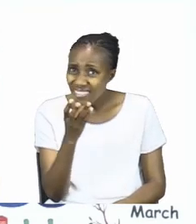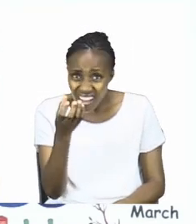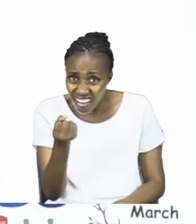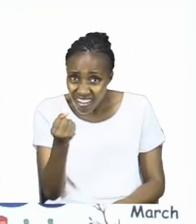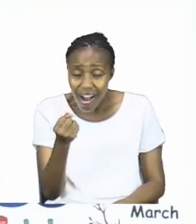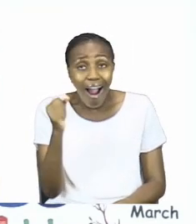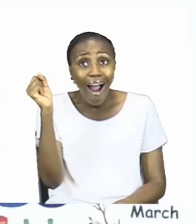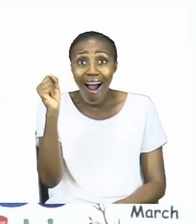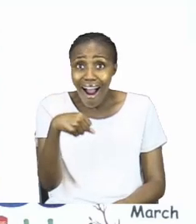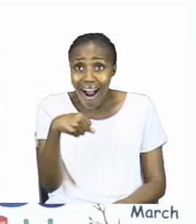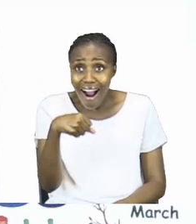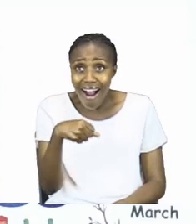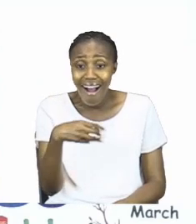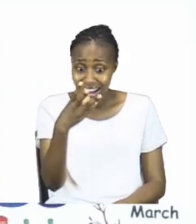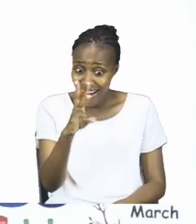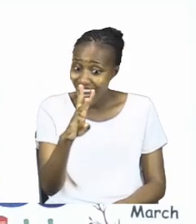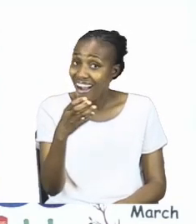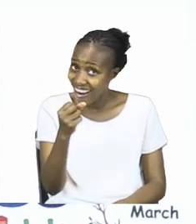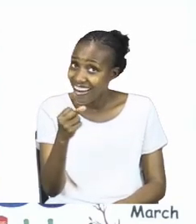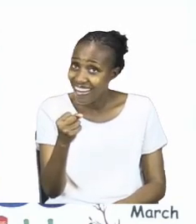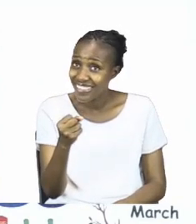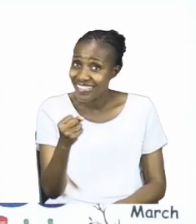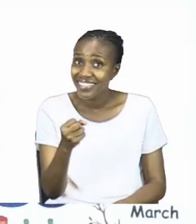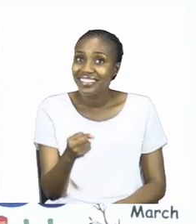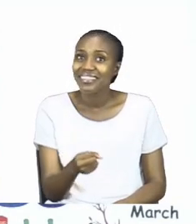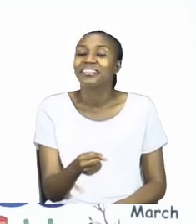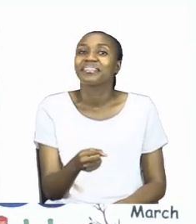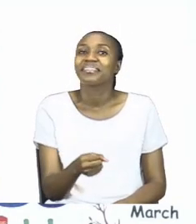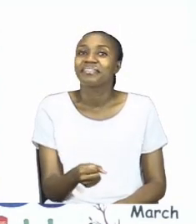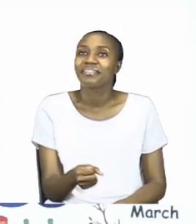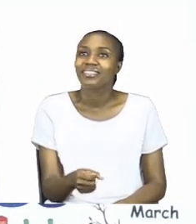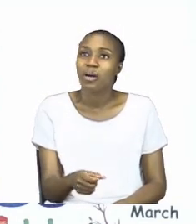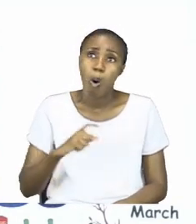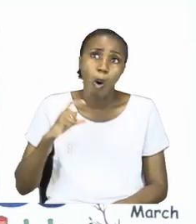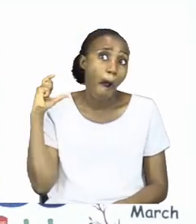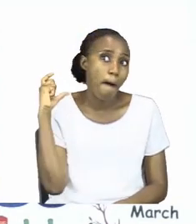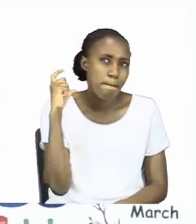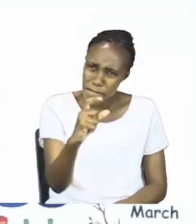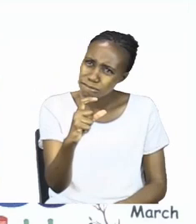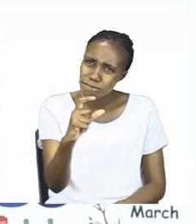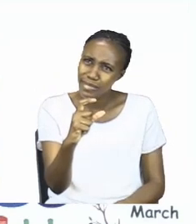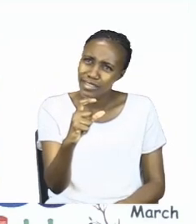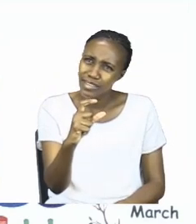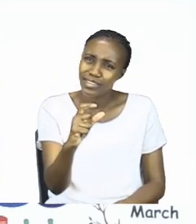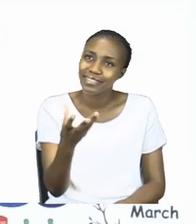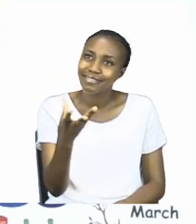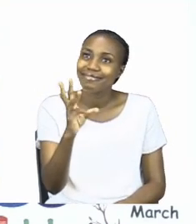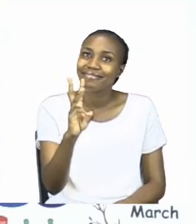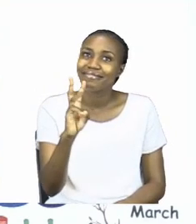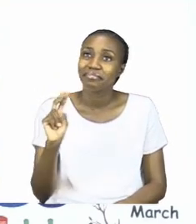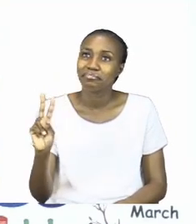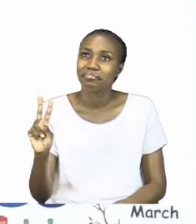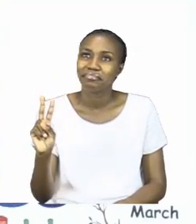6. Yes, there is a 6. So that means that the first number or the biggest number